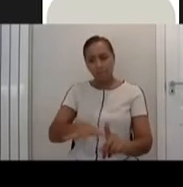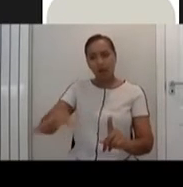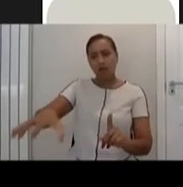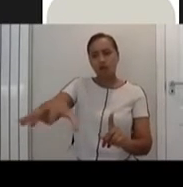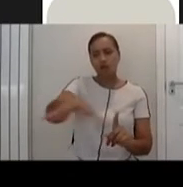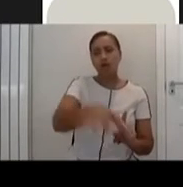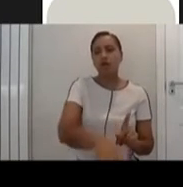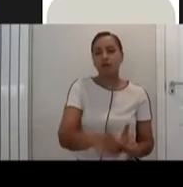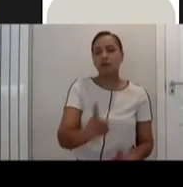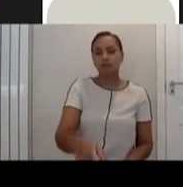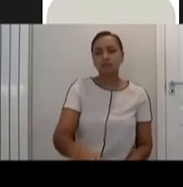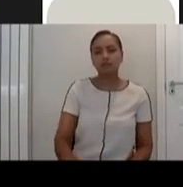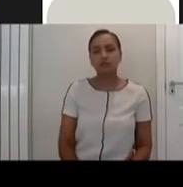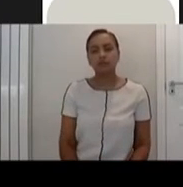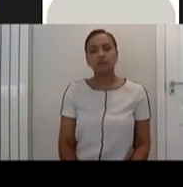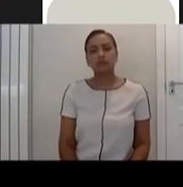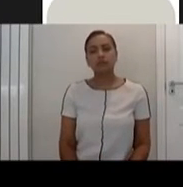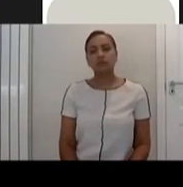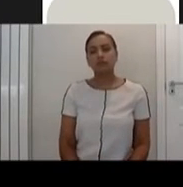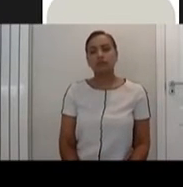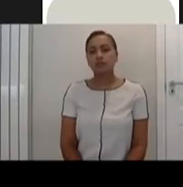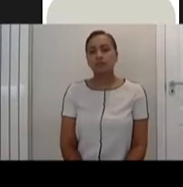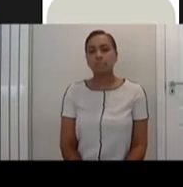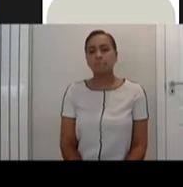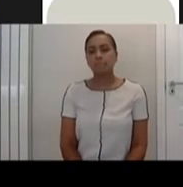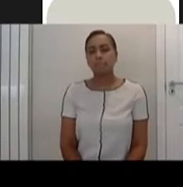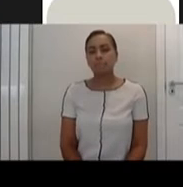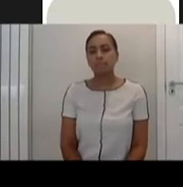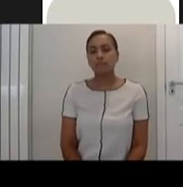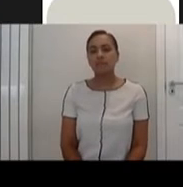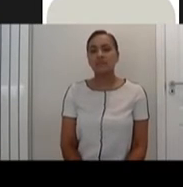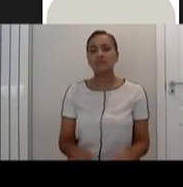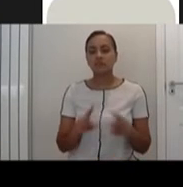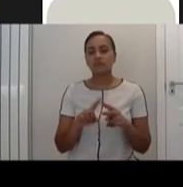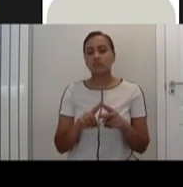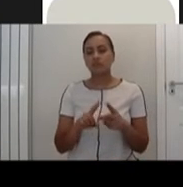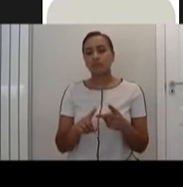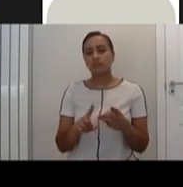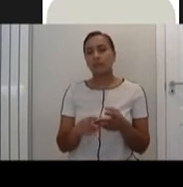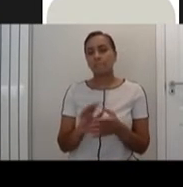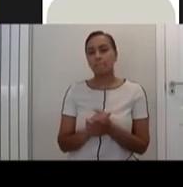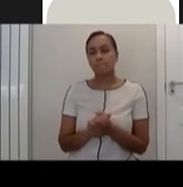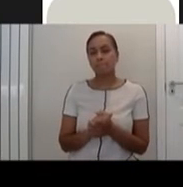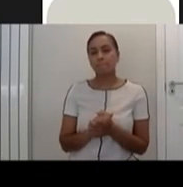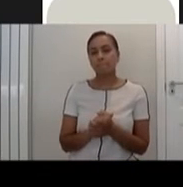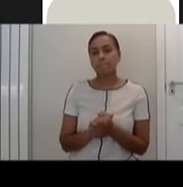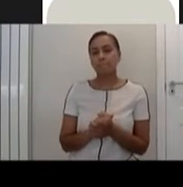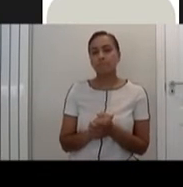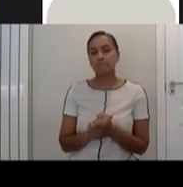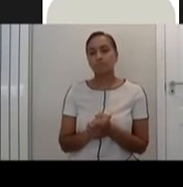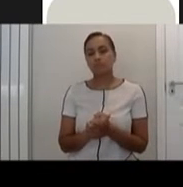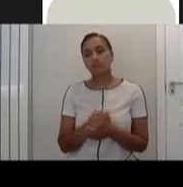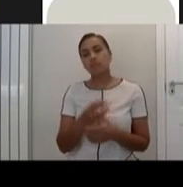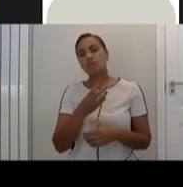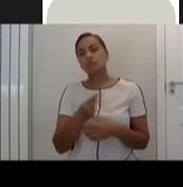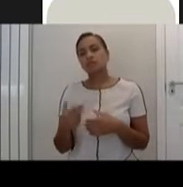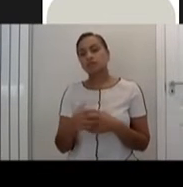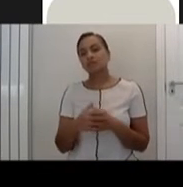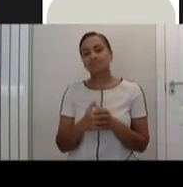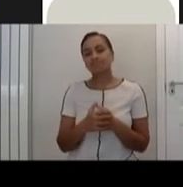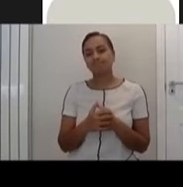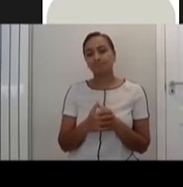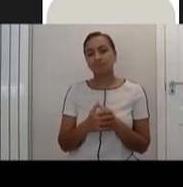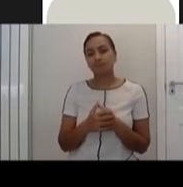Yes, elsewhere in North Central London, the boroughs which are closer into London, their proportion of deaths in girls is much less because they hardly have